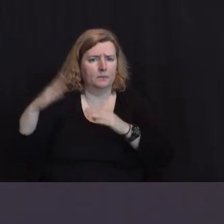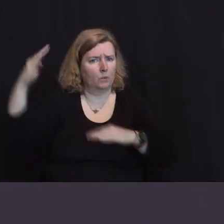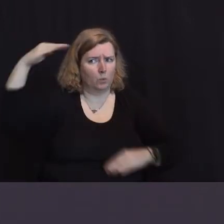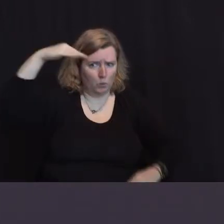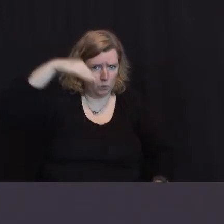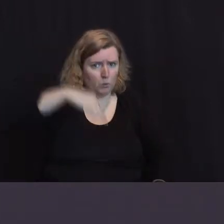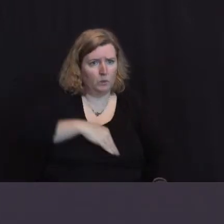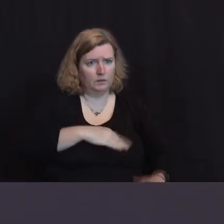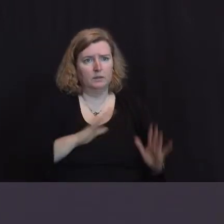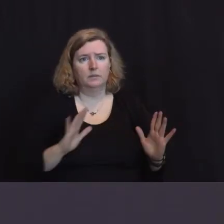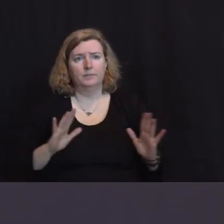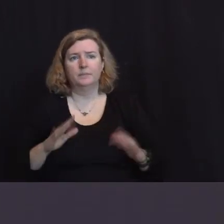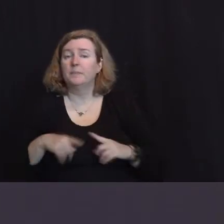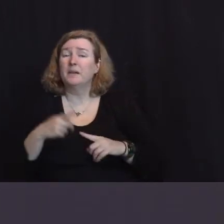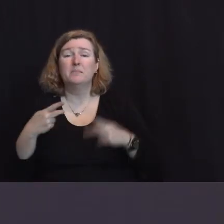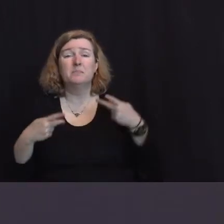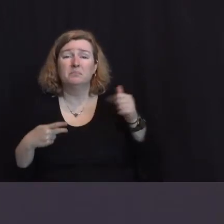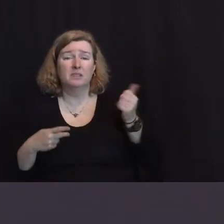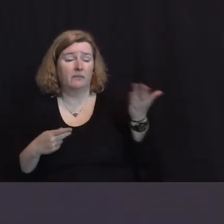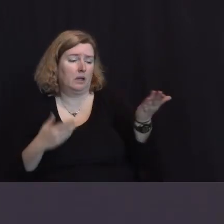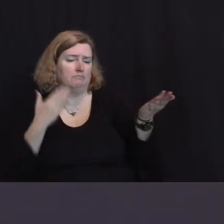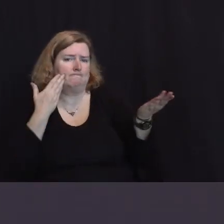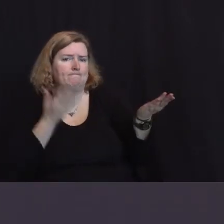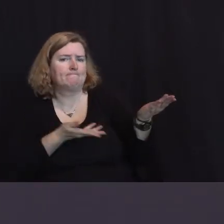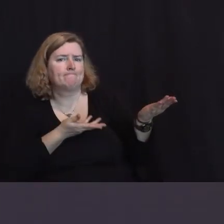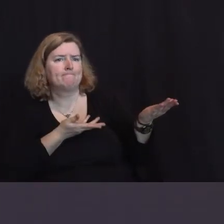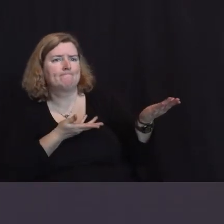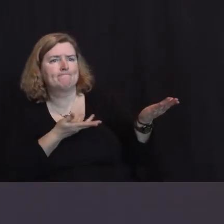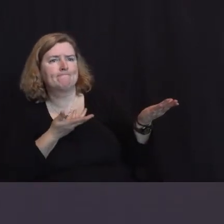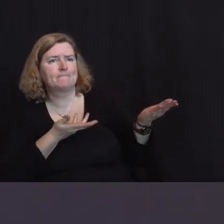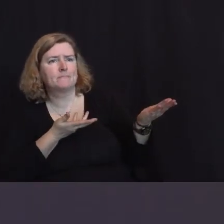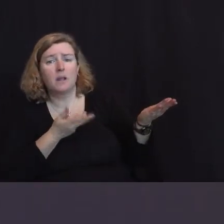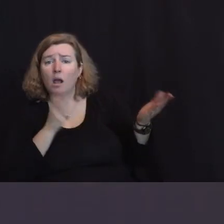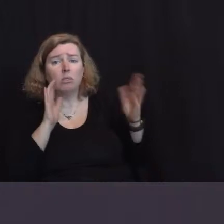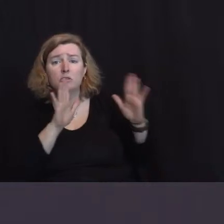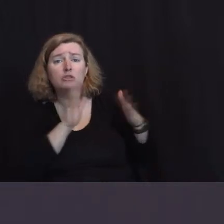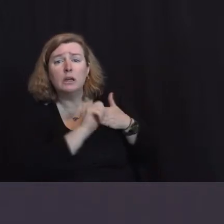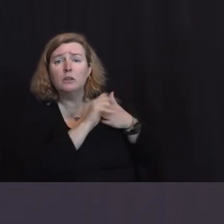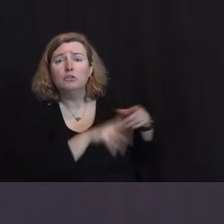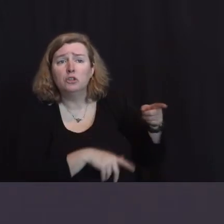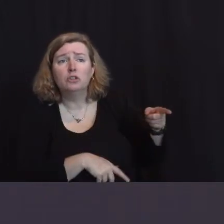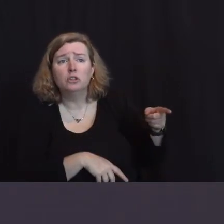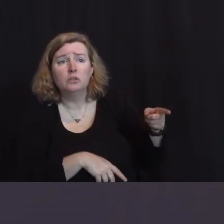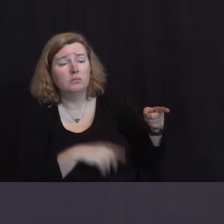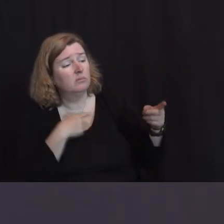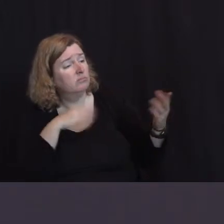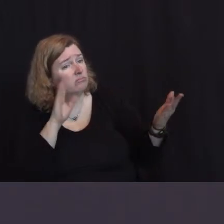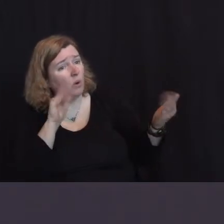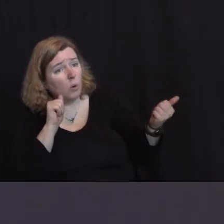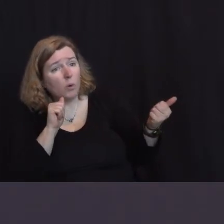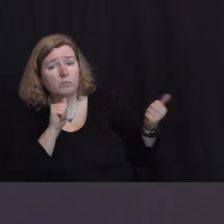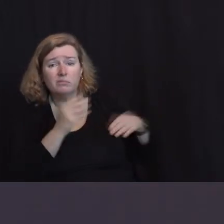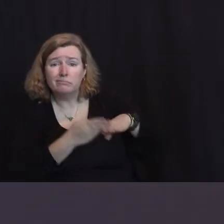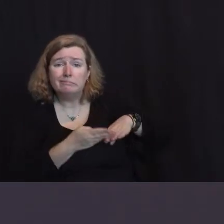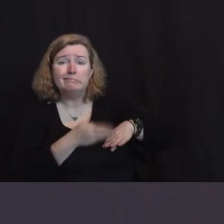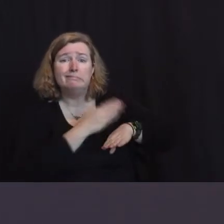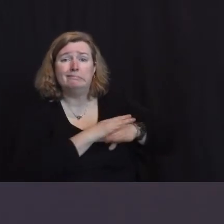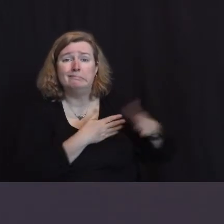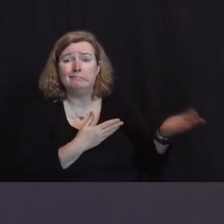situation. Obviously, we hope that I think he's a terrific leader, and I hope they get through their challenges as I hope we do as